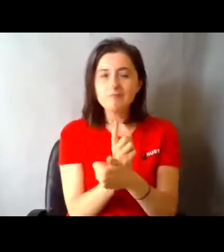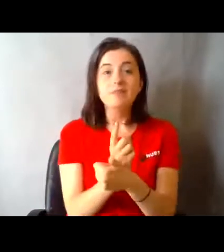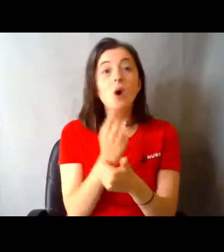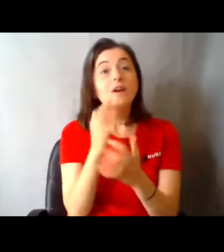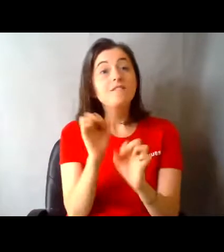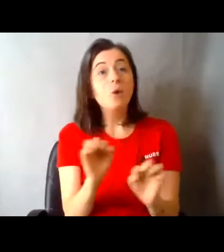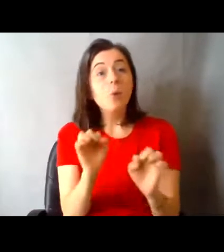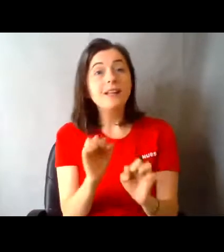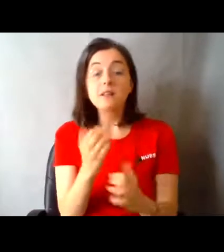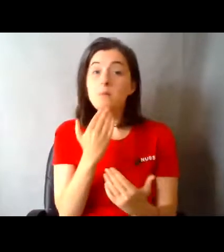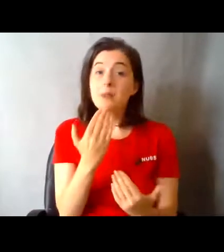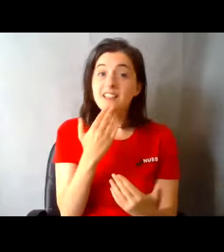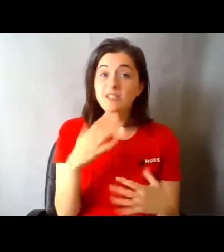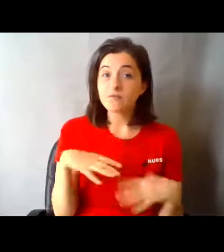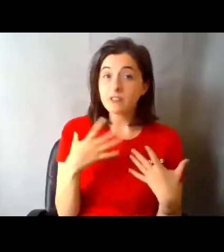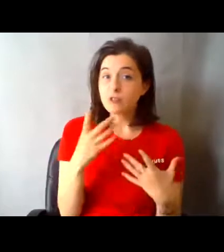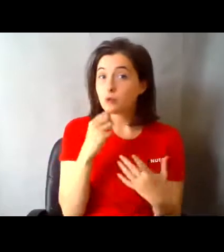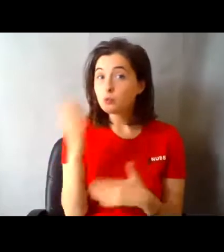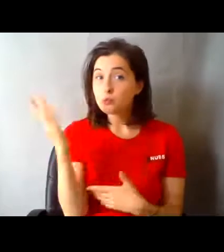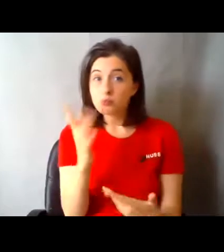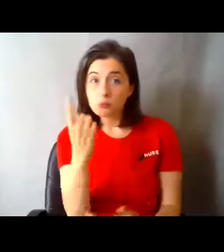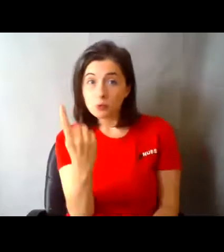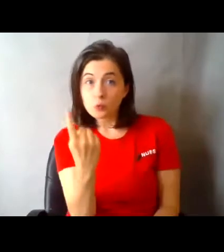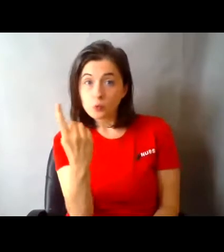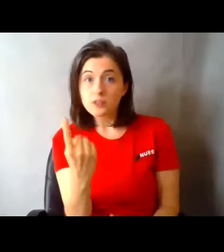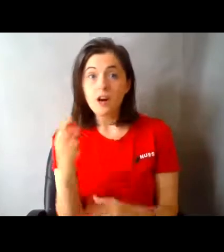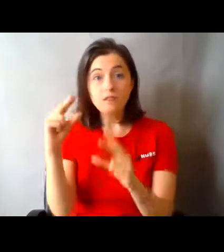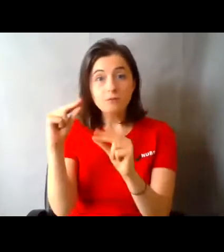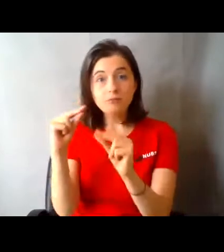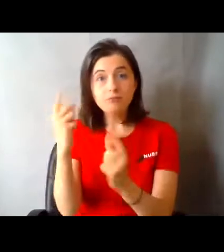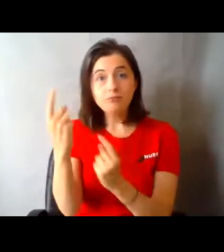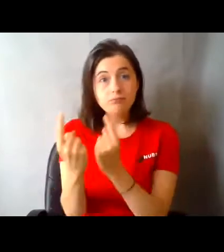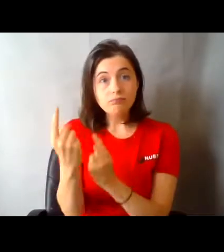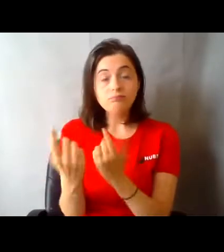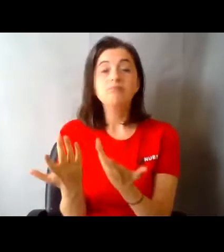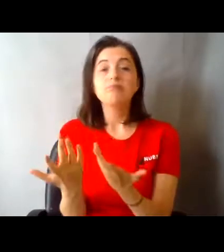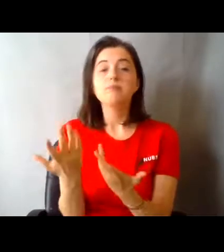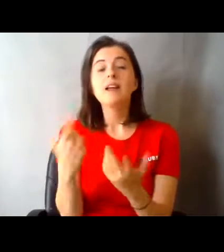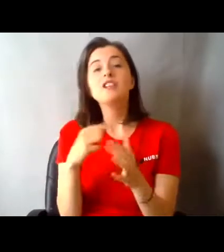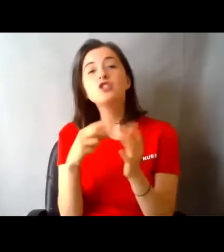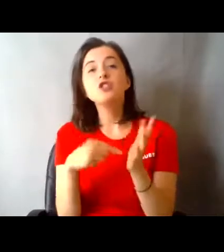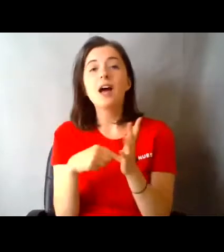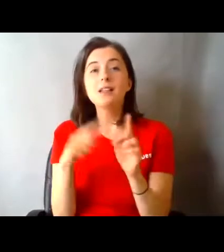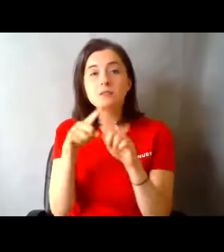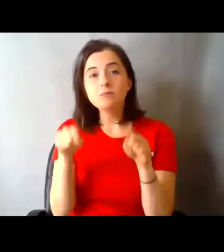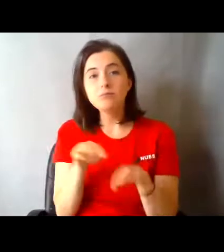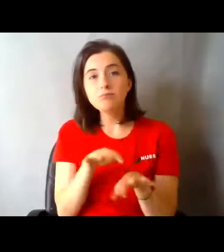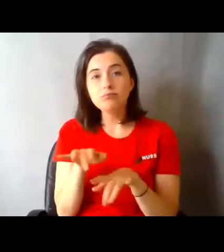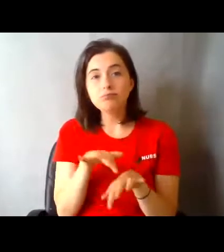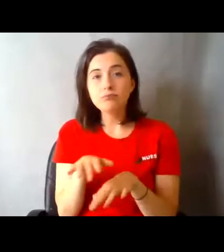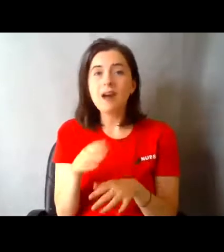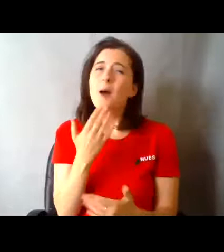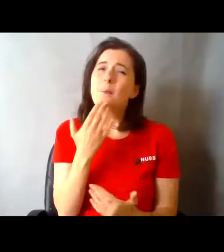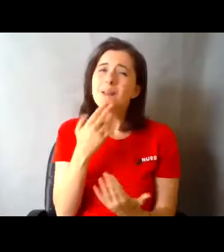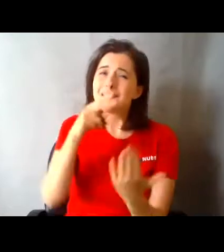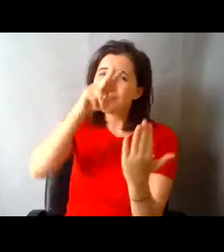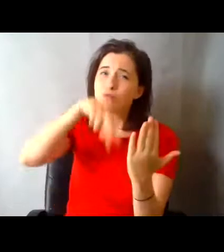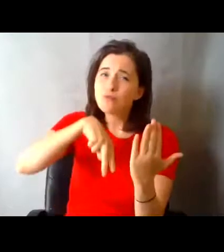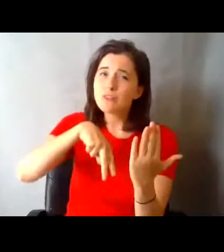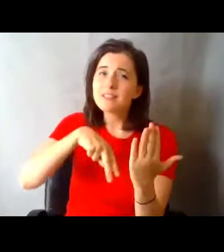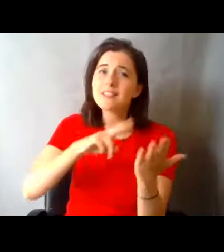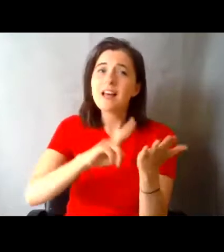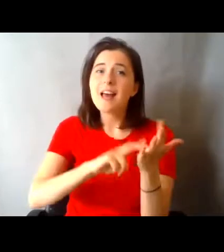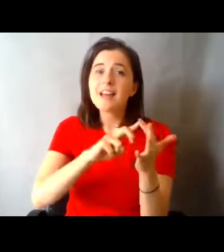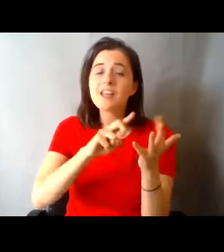please do feel free to introduce yourselves to each other in the chat. And please do have a read of the NEU's